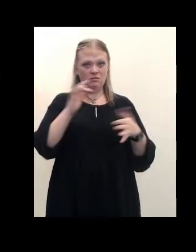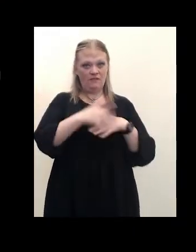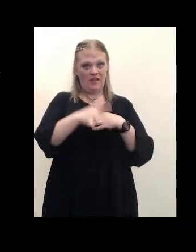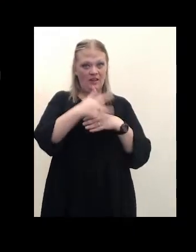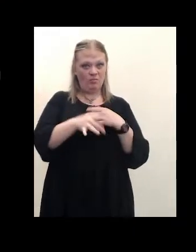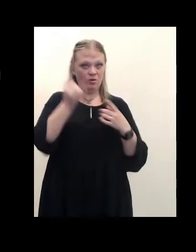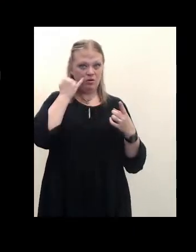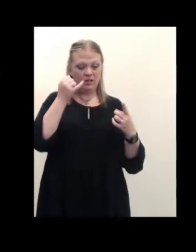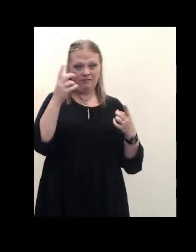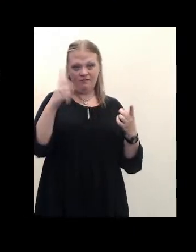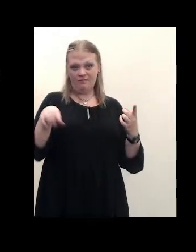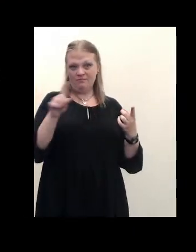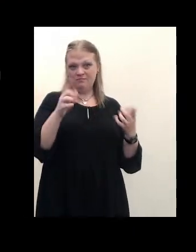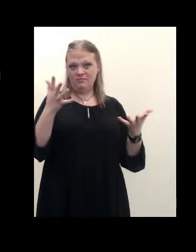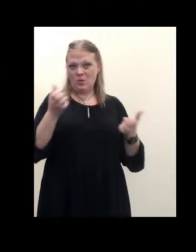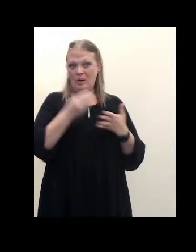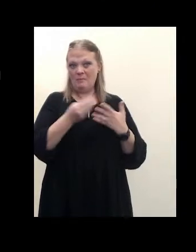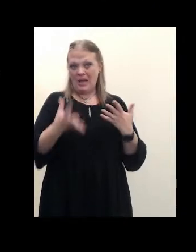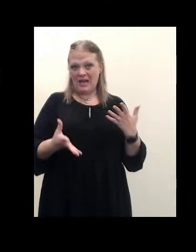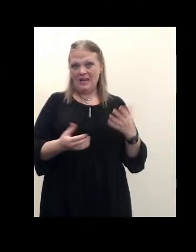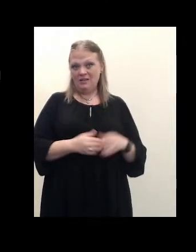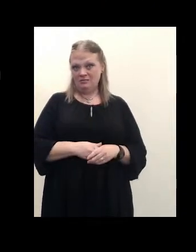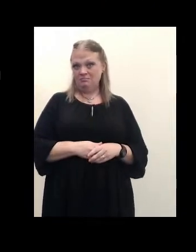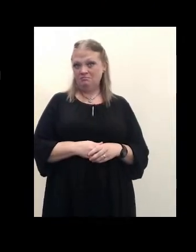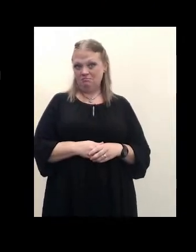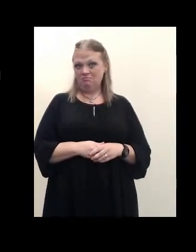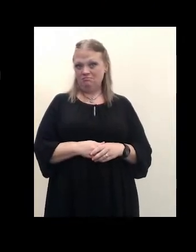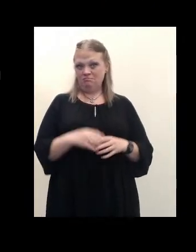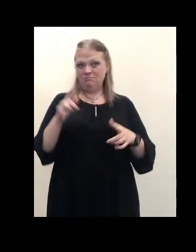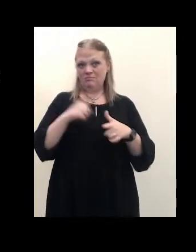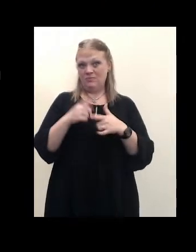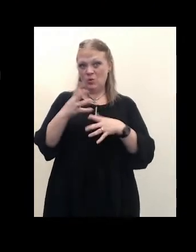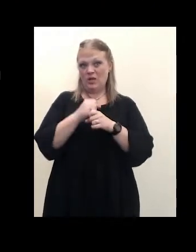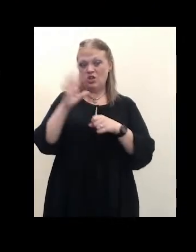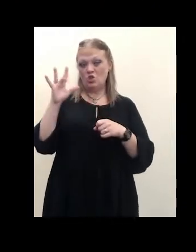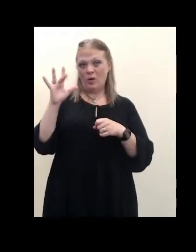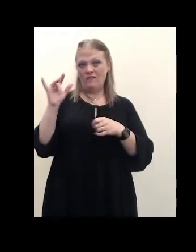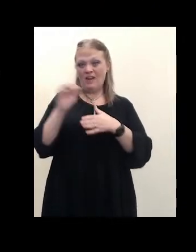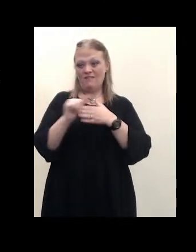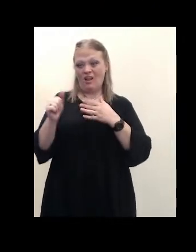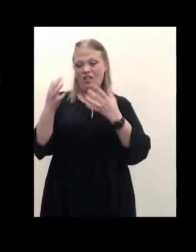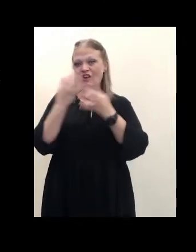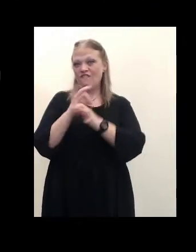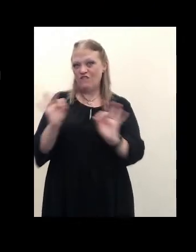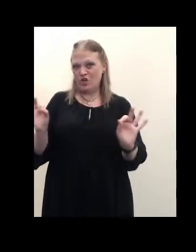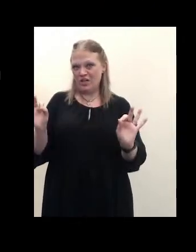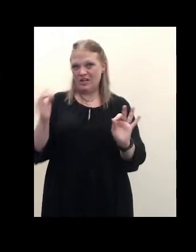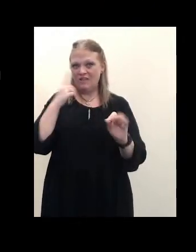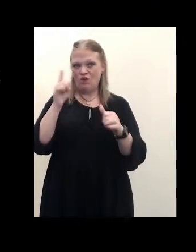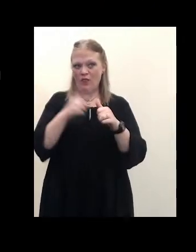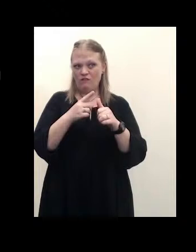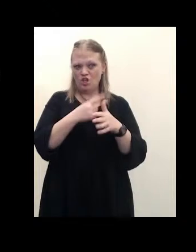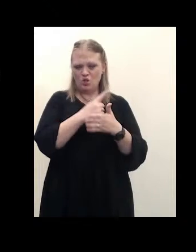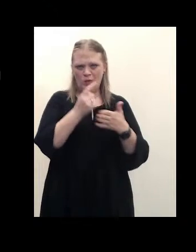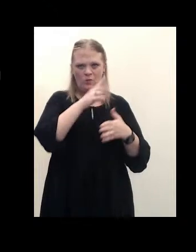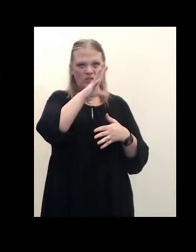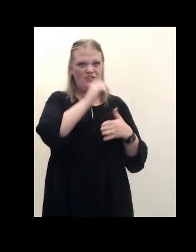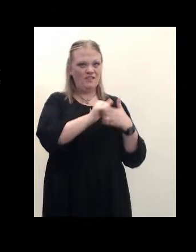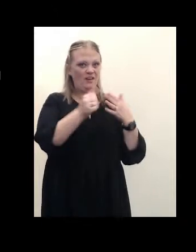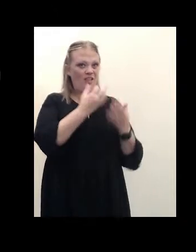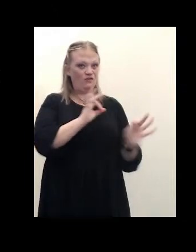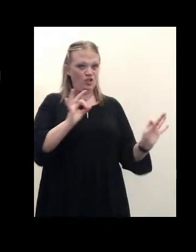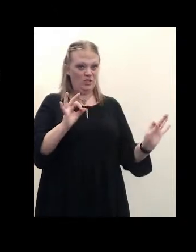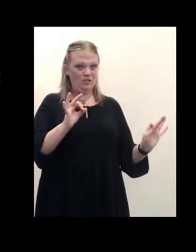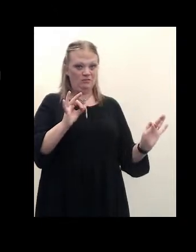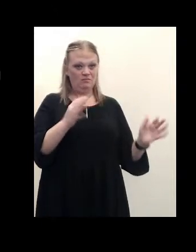want to buy one and get a $25 free gift card. During the first week, it was $50 free. But